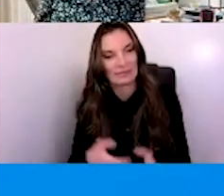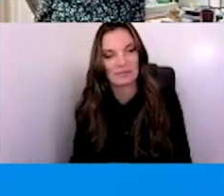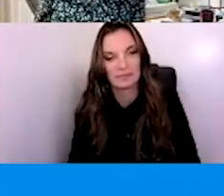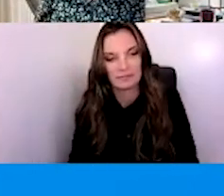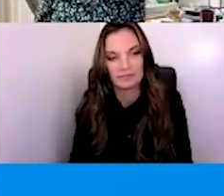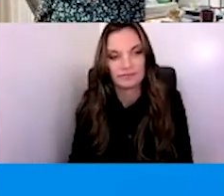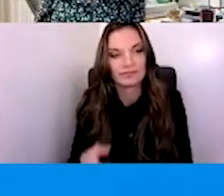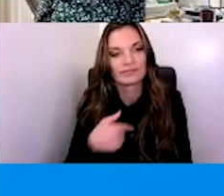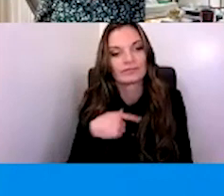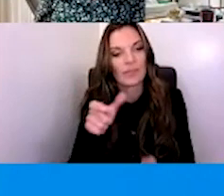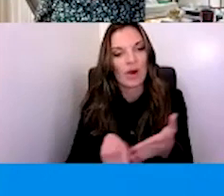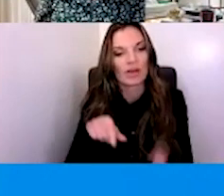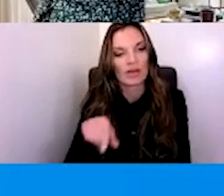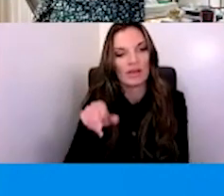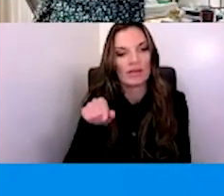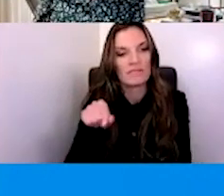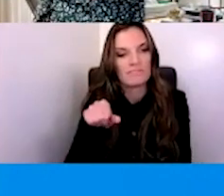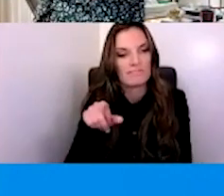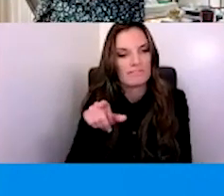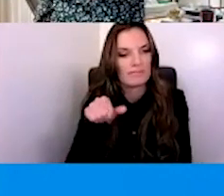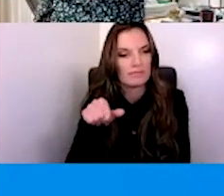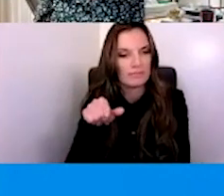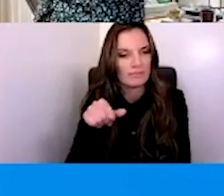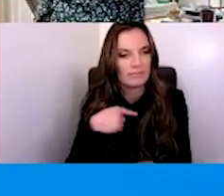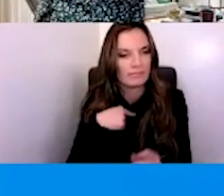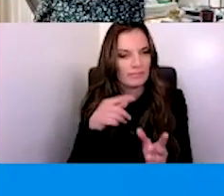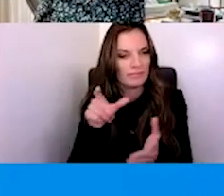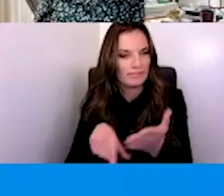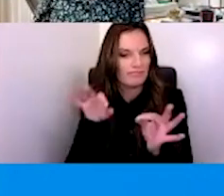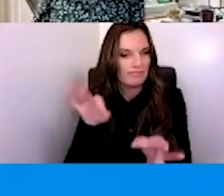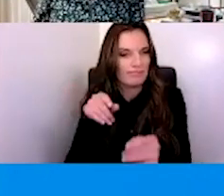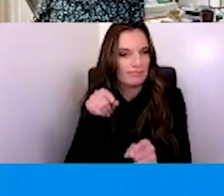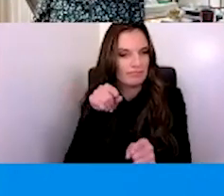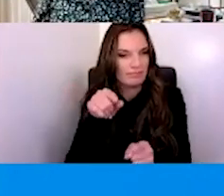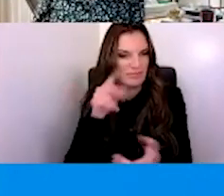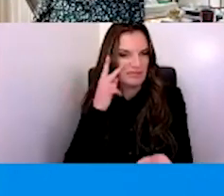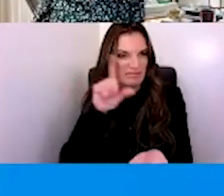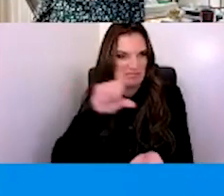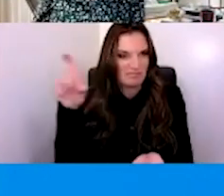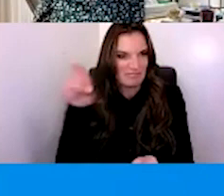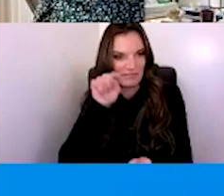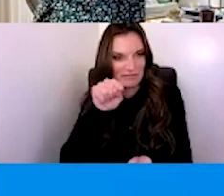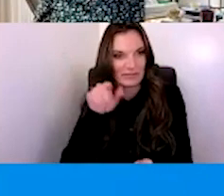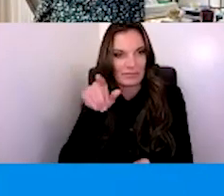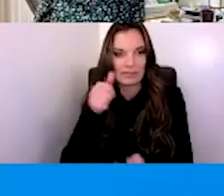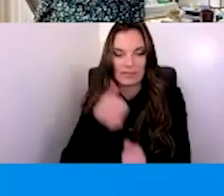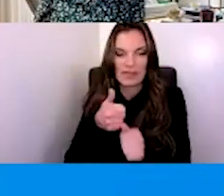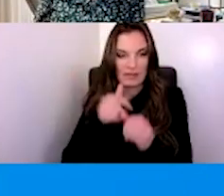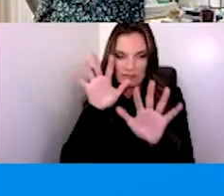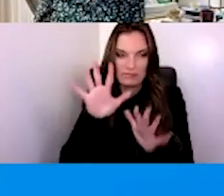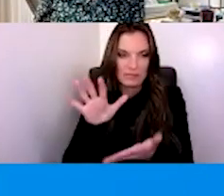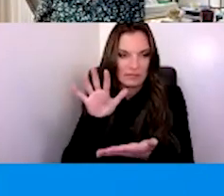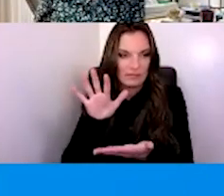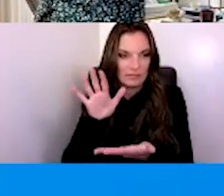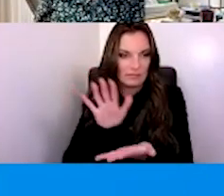by Ari Neiman and colleagues. Ari is an autistic researcher and scholar. And so this article titled "The